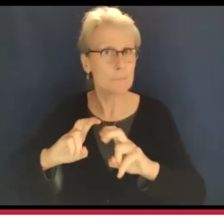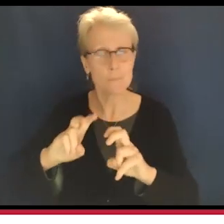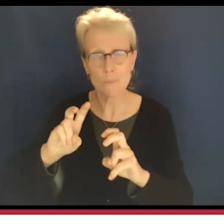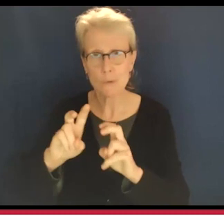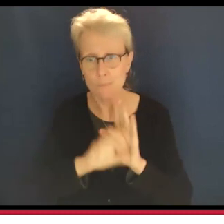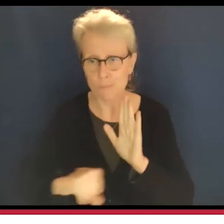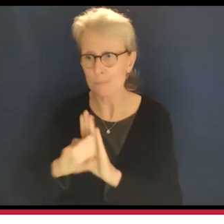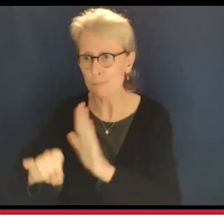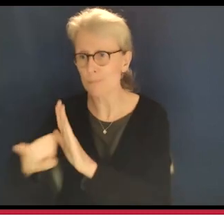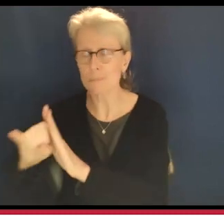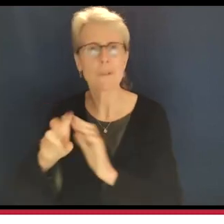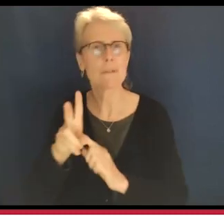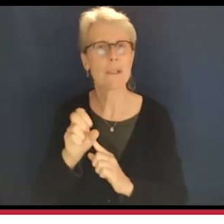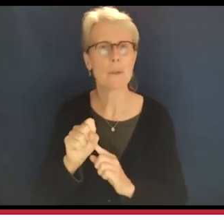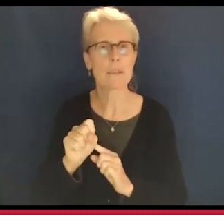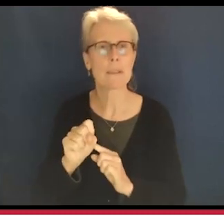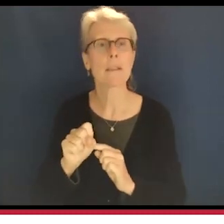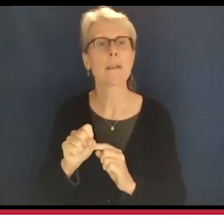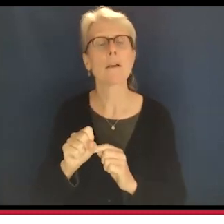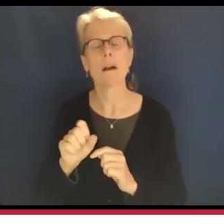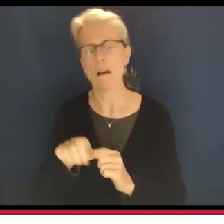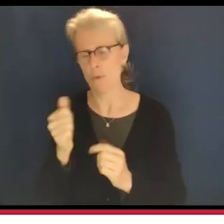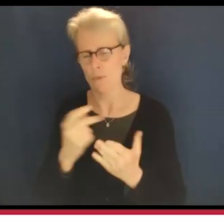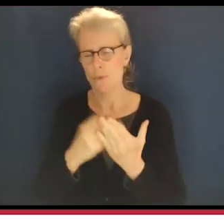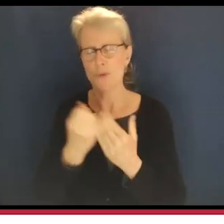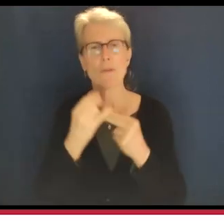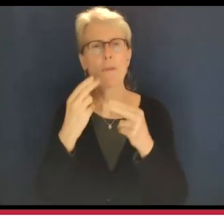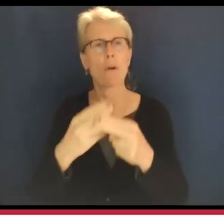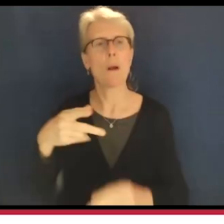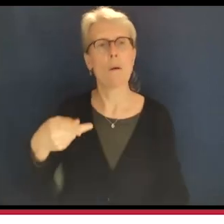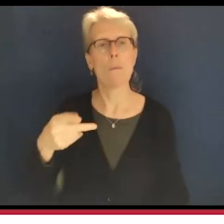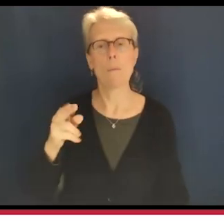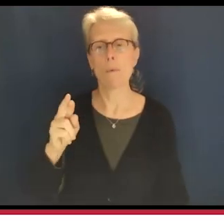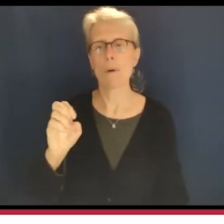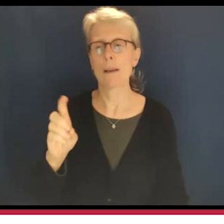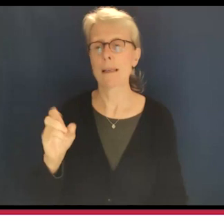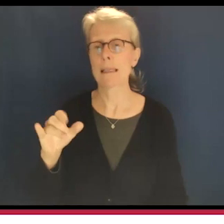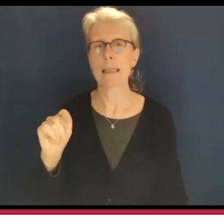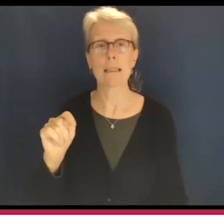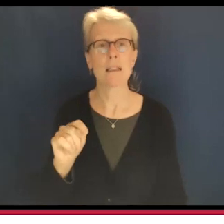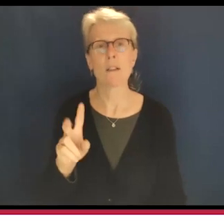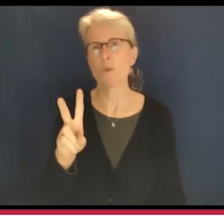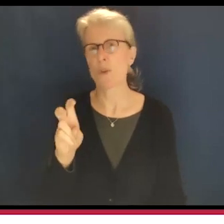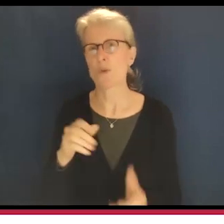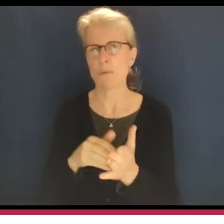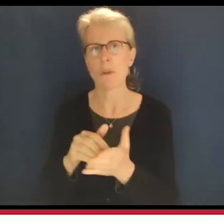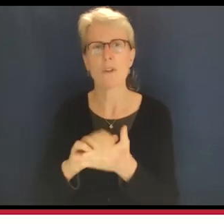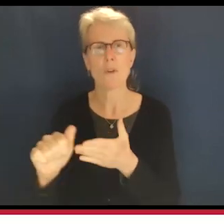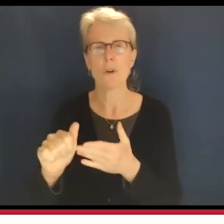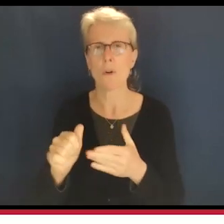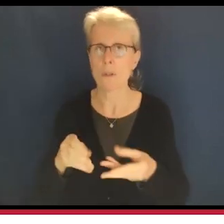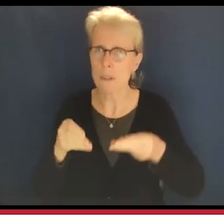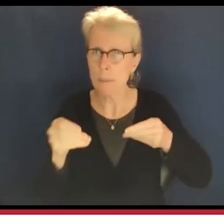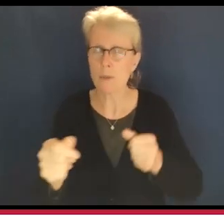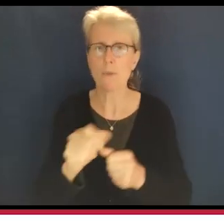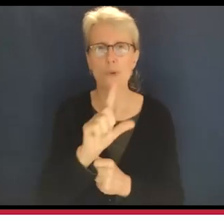PREDICT project, which was a $200 million expenditure for the decade of mostly the 2010s. Deep